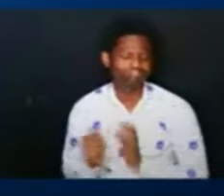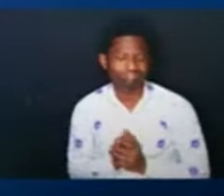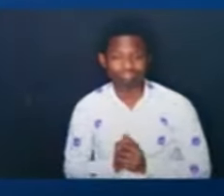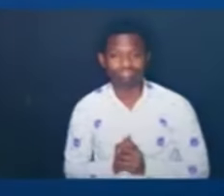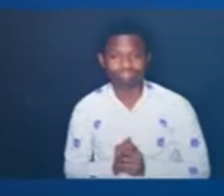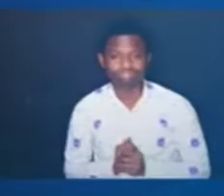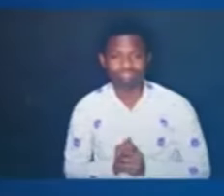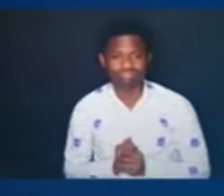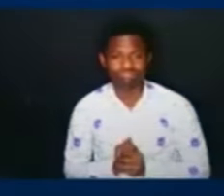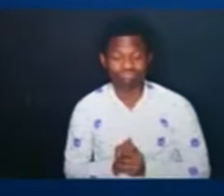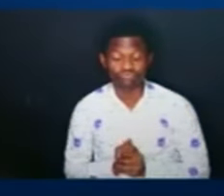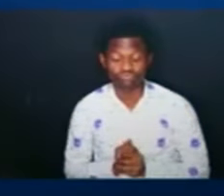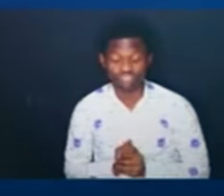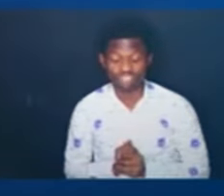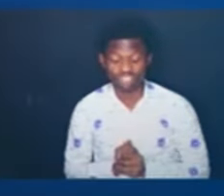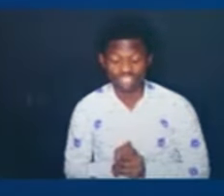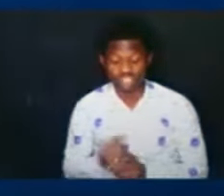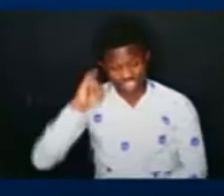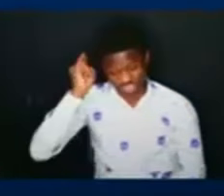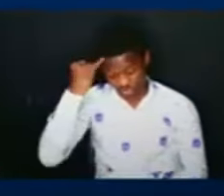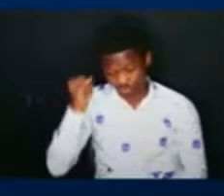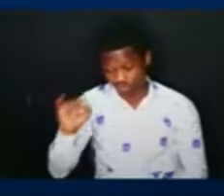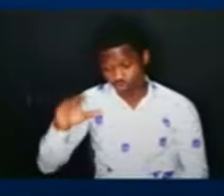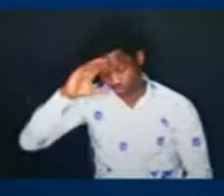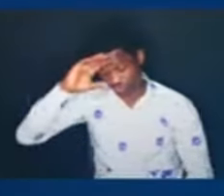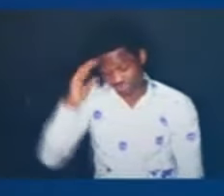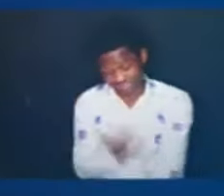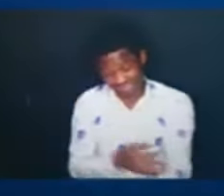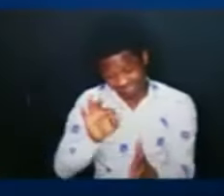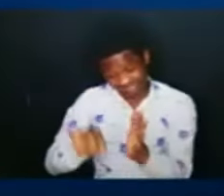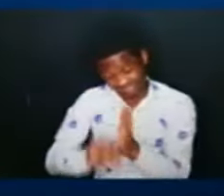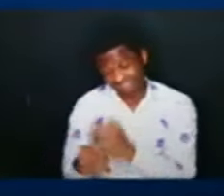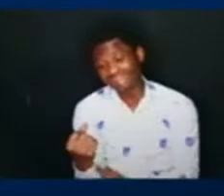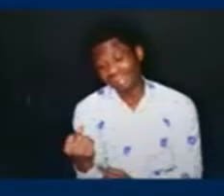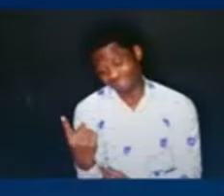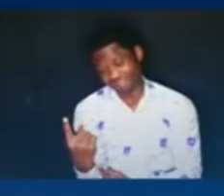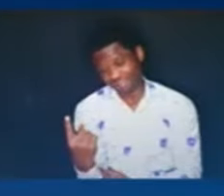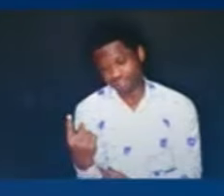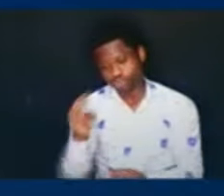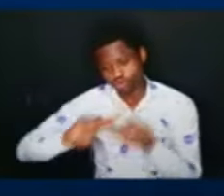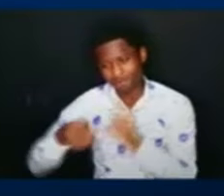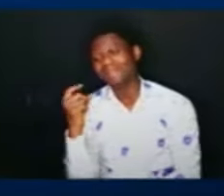the 11th son of Jacob. Oh no, ye Jacob ne mano de otosu du ba ko. You see, people offend,